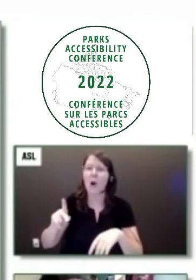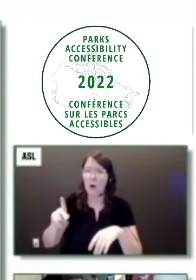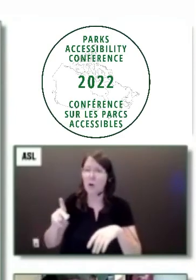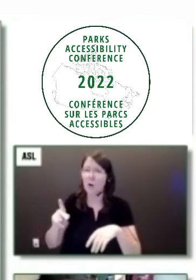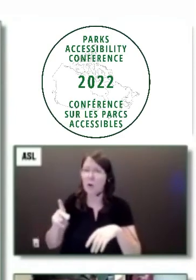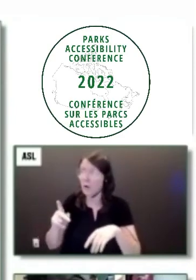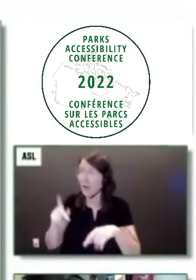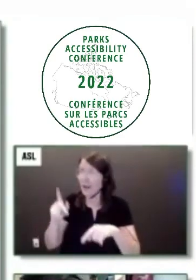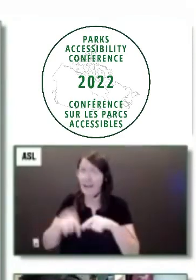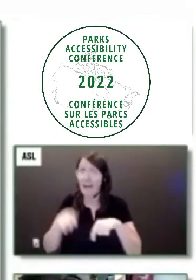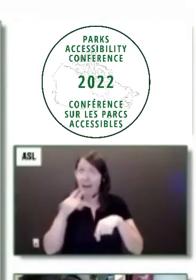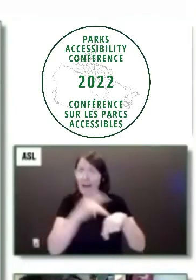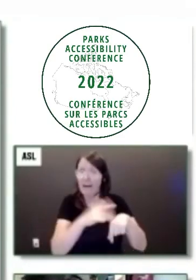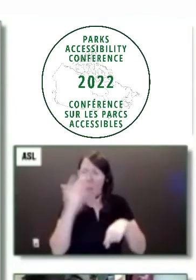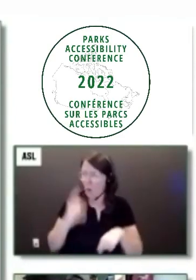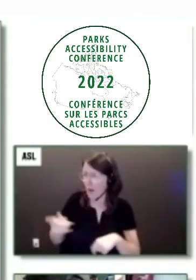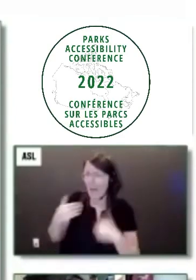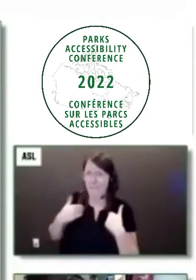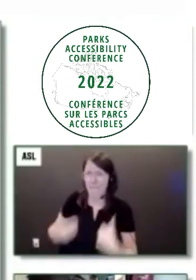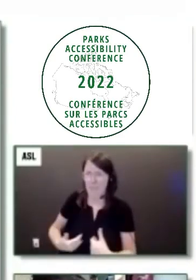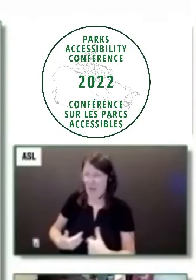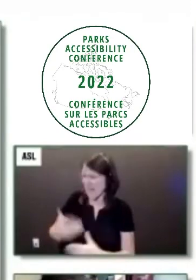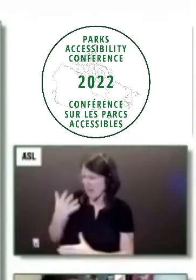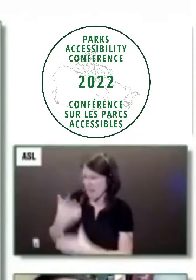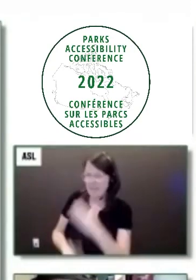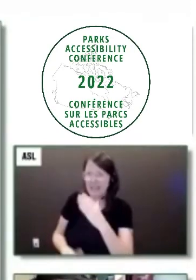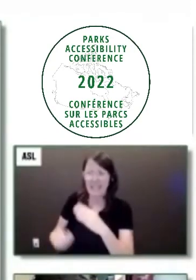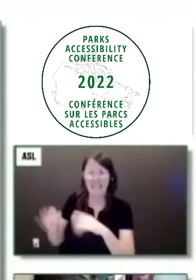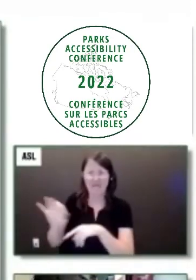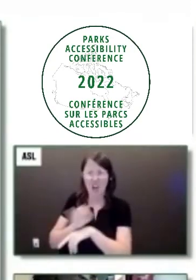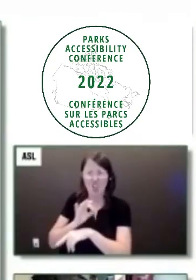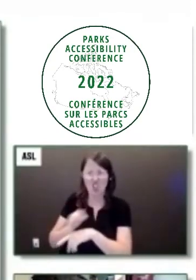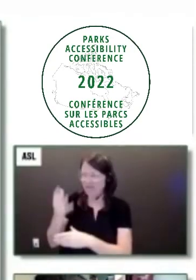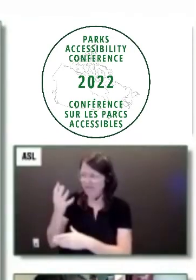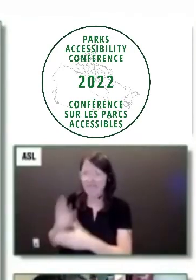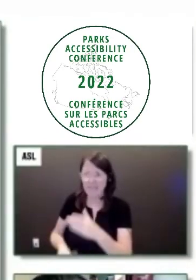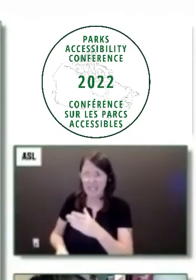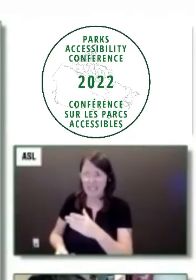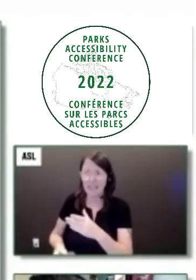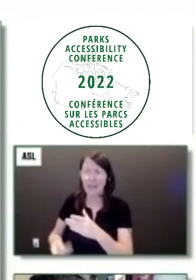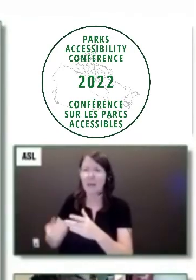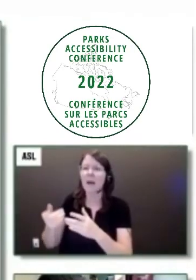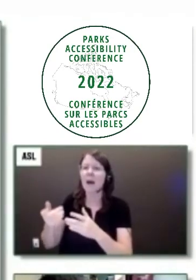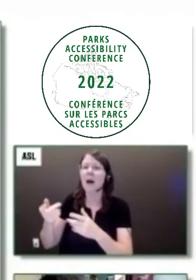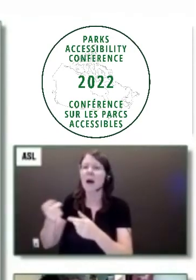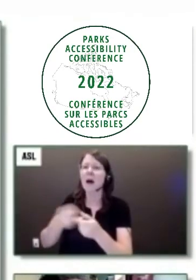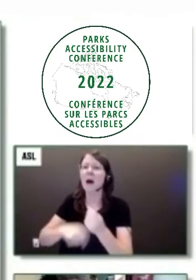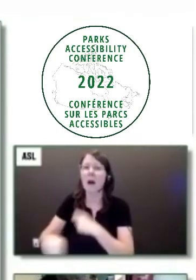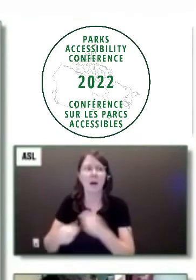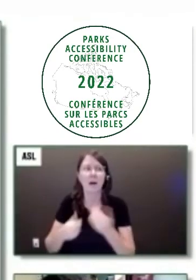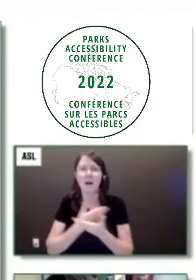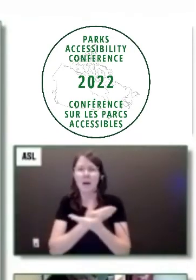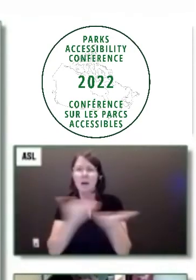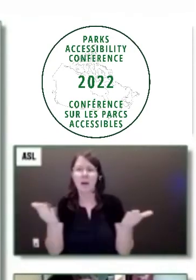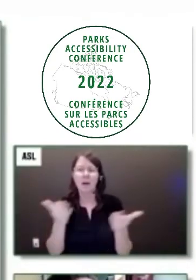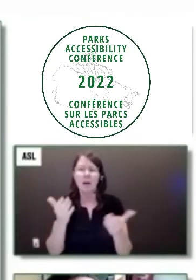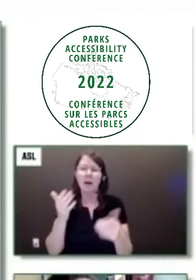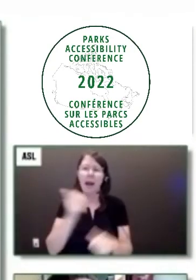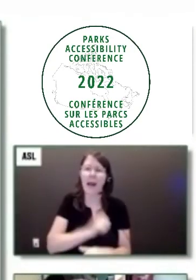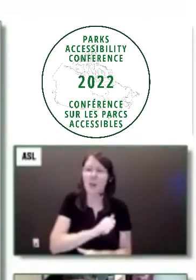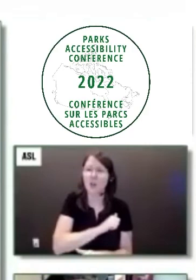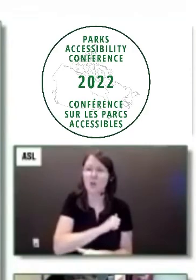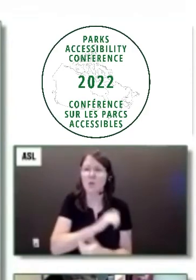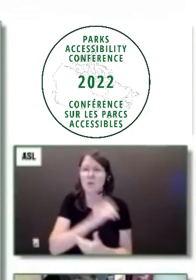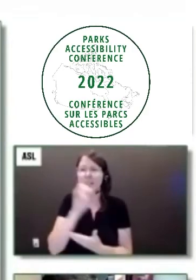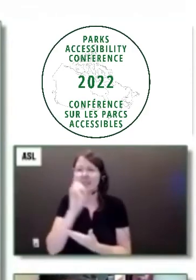a missing or diminished function within a person's body, rather than a set of attitudes and designs that create spaces that include